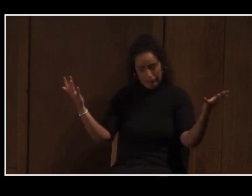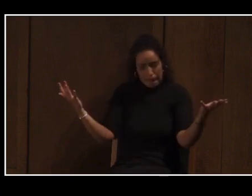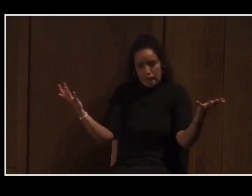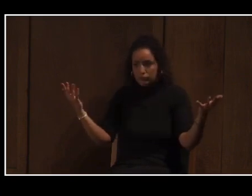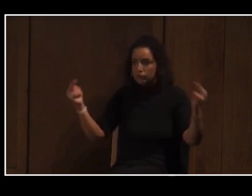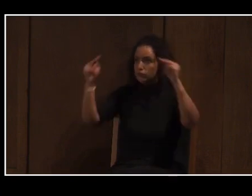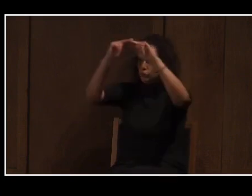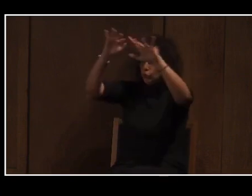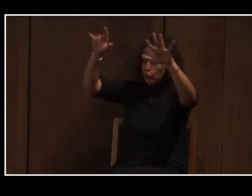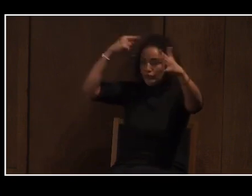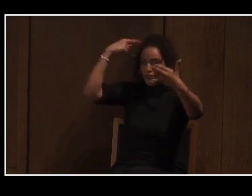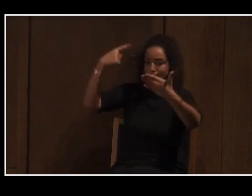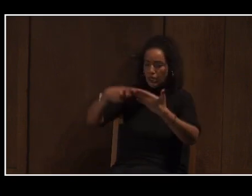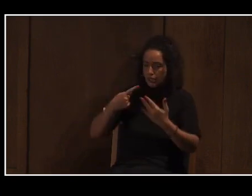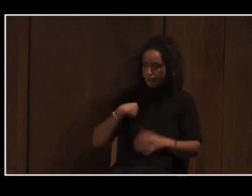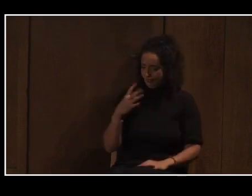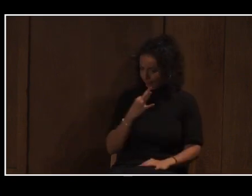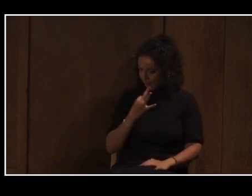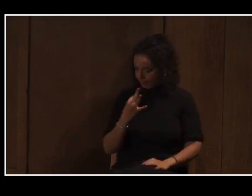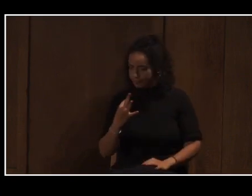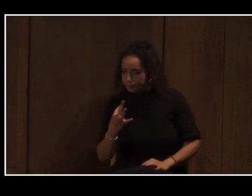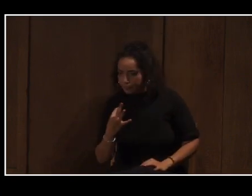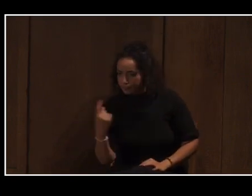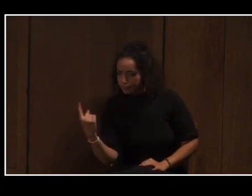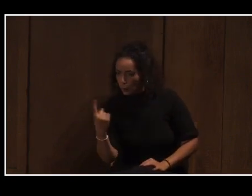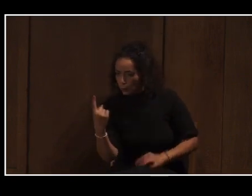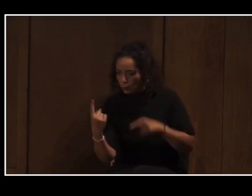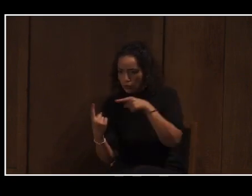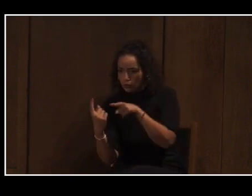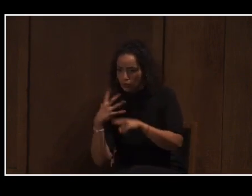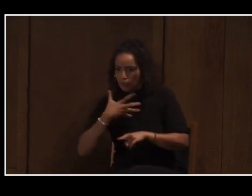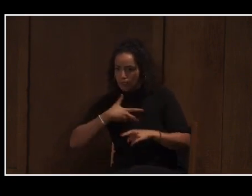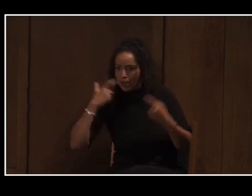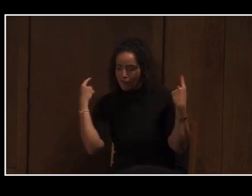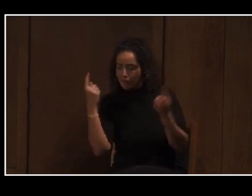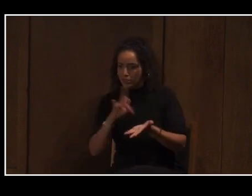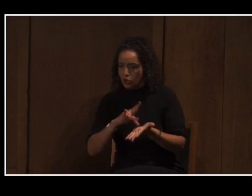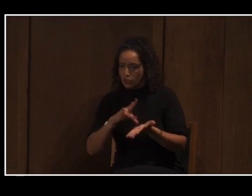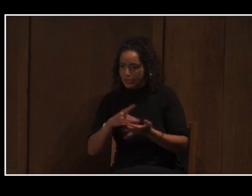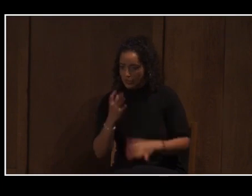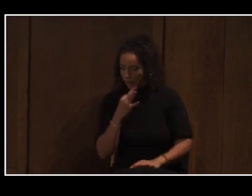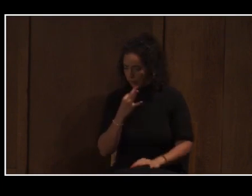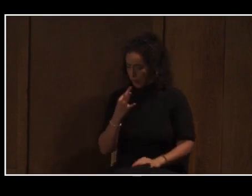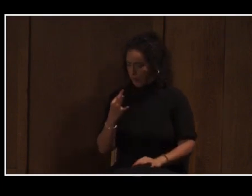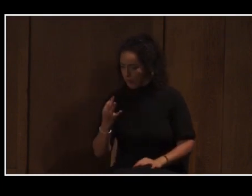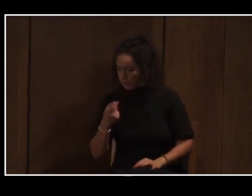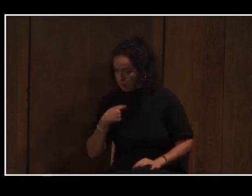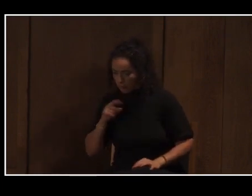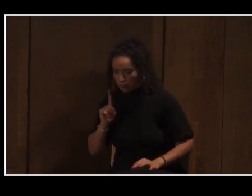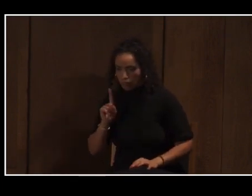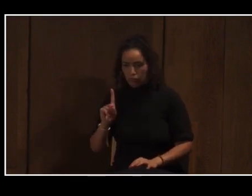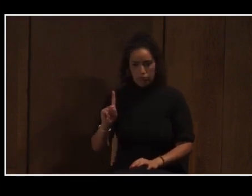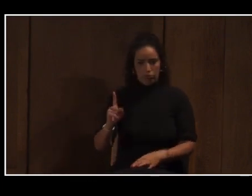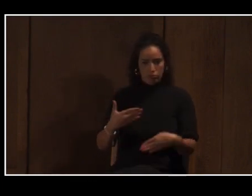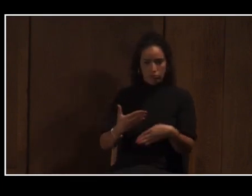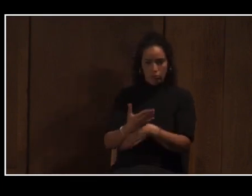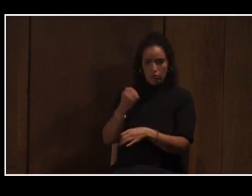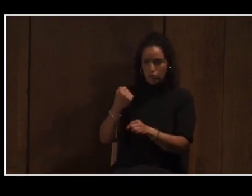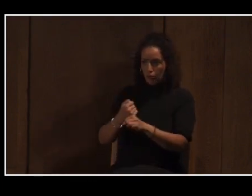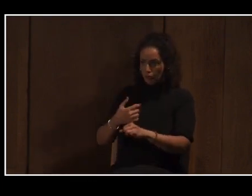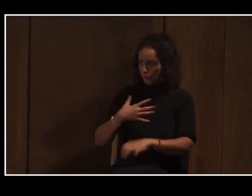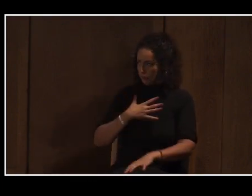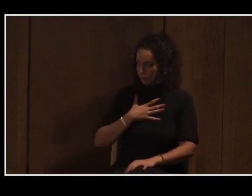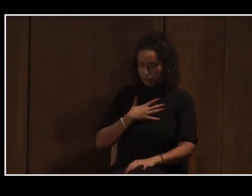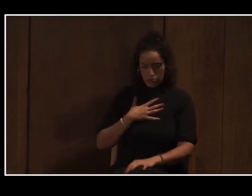is, I got invited by the next mayor of Mexico City to become a creative bureaucrat. So since I could invent my job,